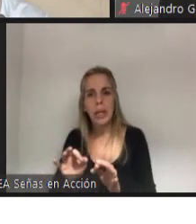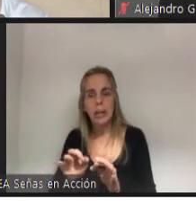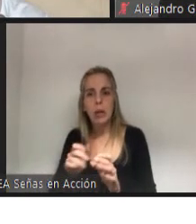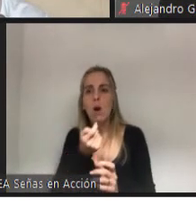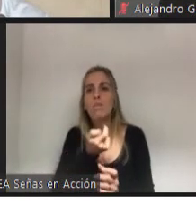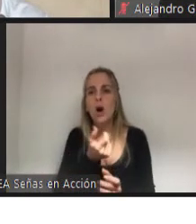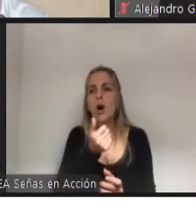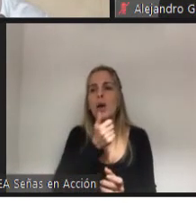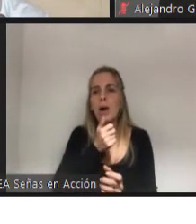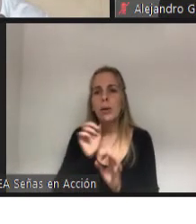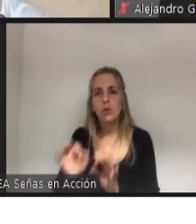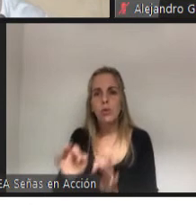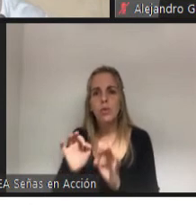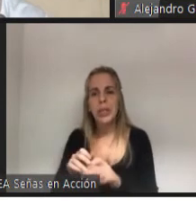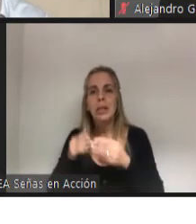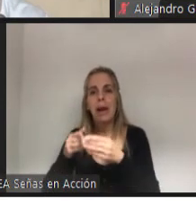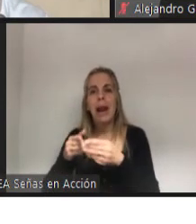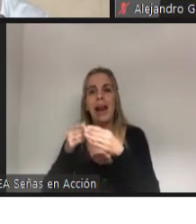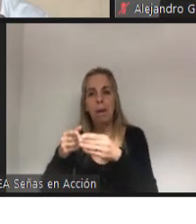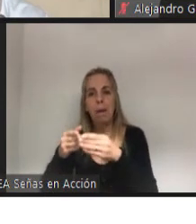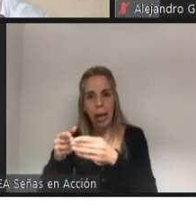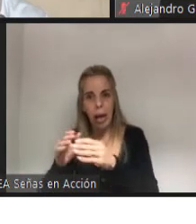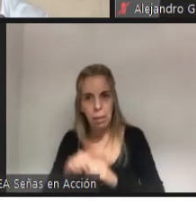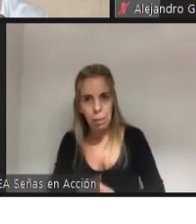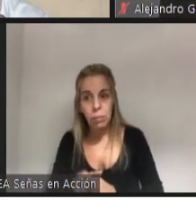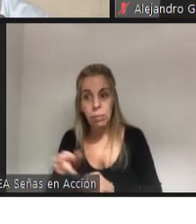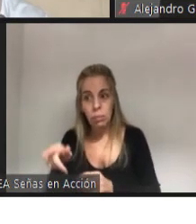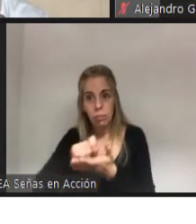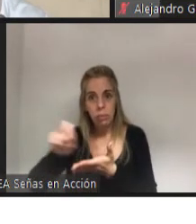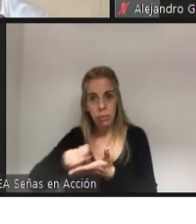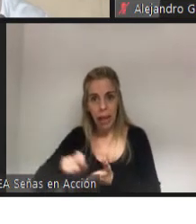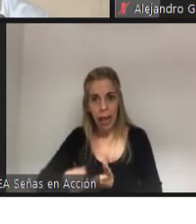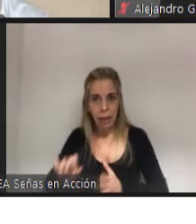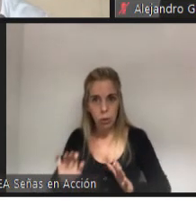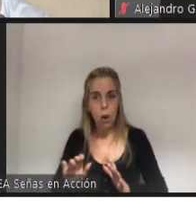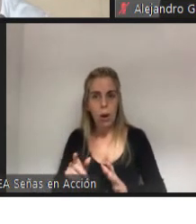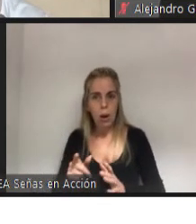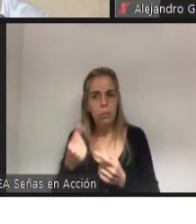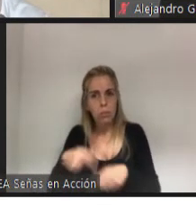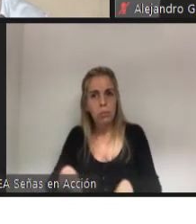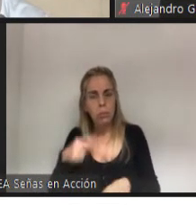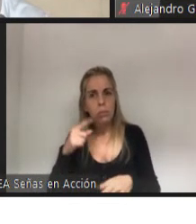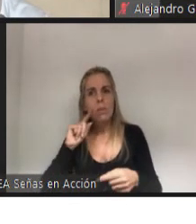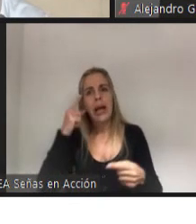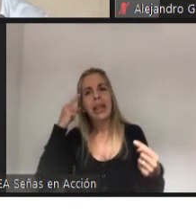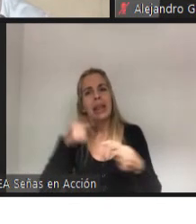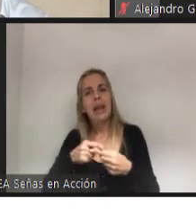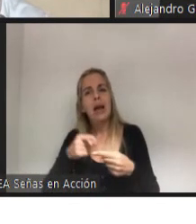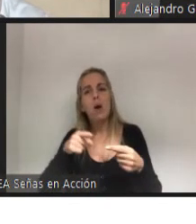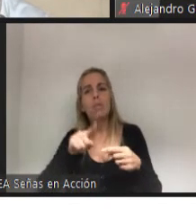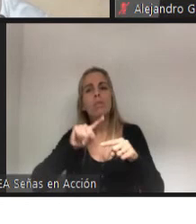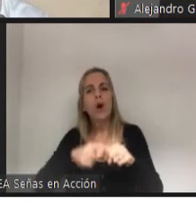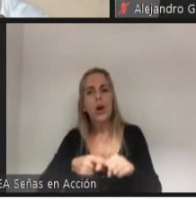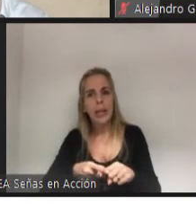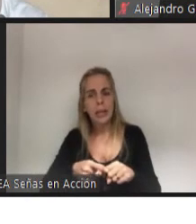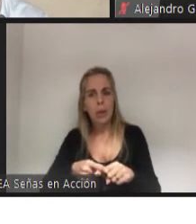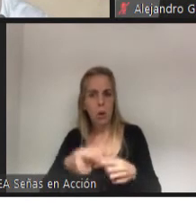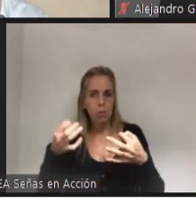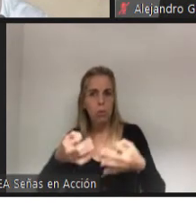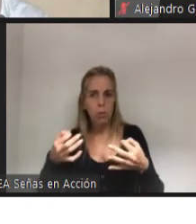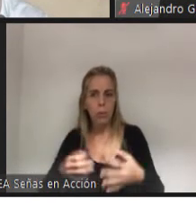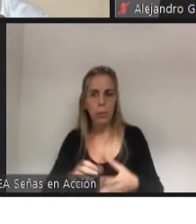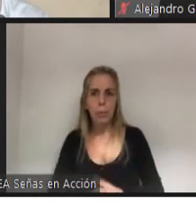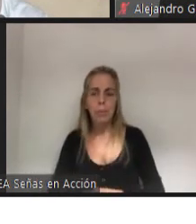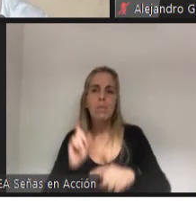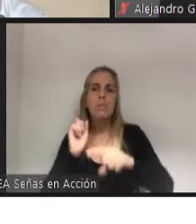Enough to Navigate. A glass of water is enough to navigate. It was a highly political issue, but it was